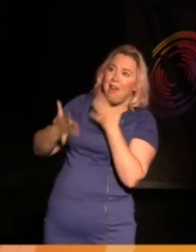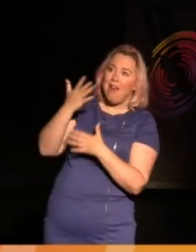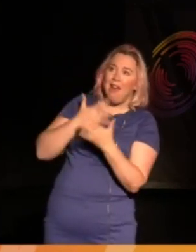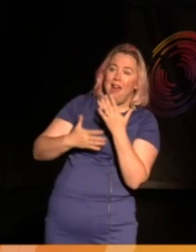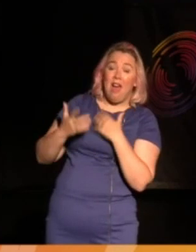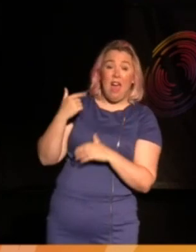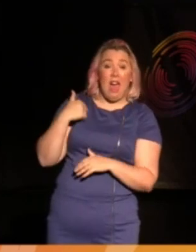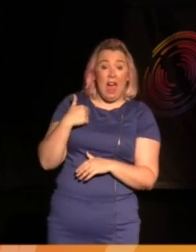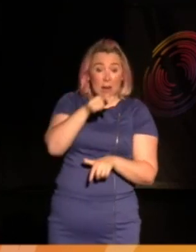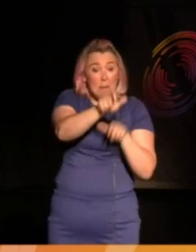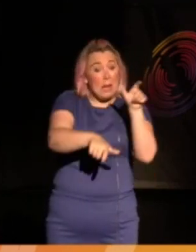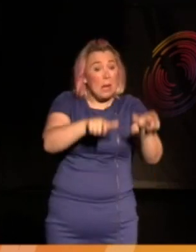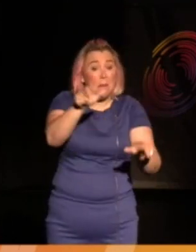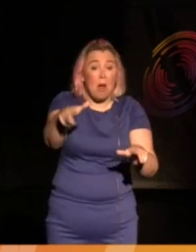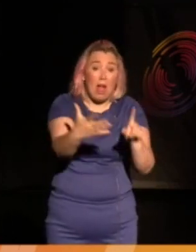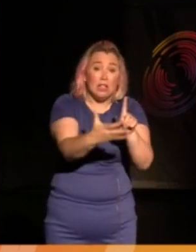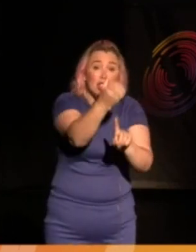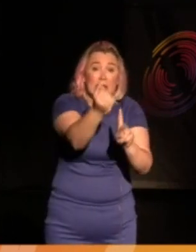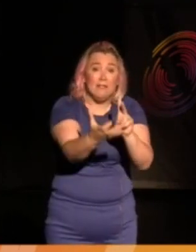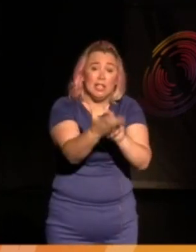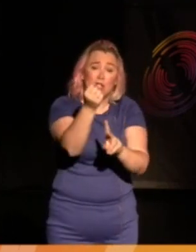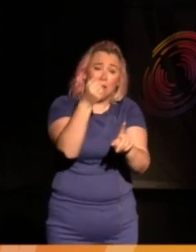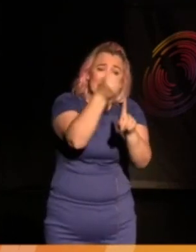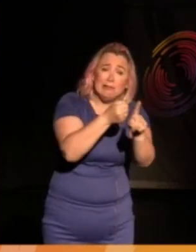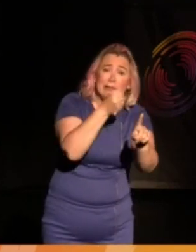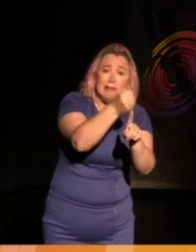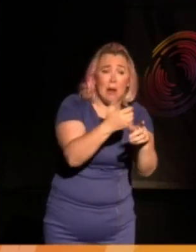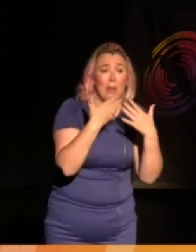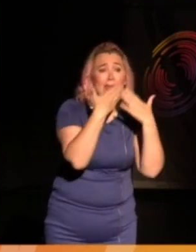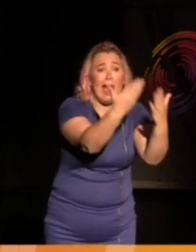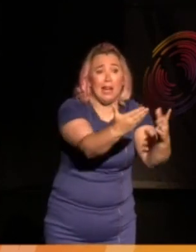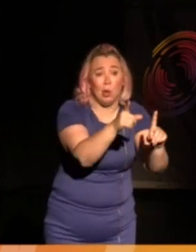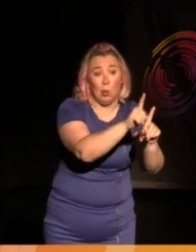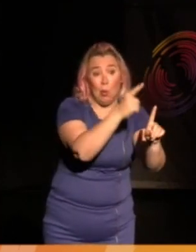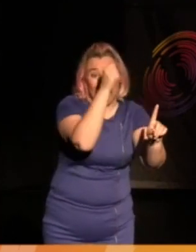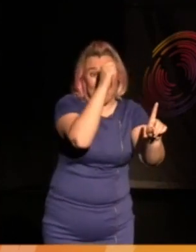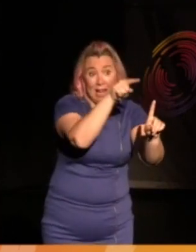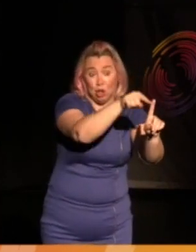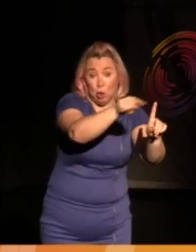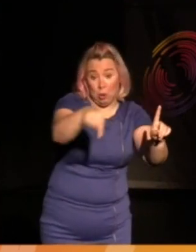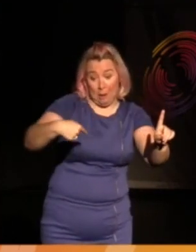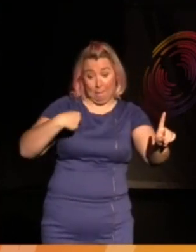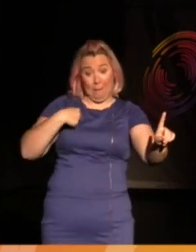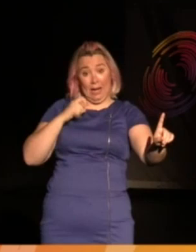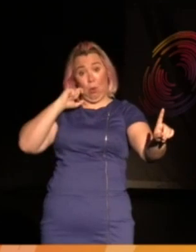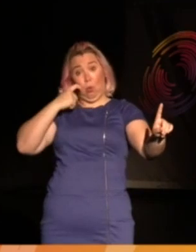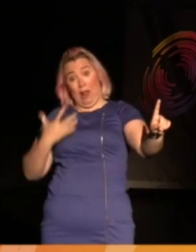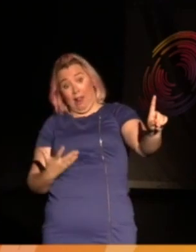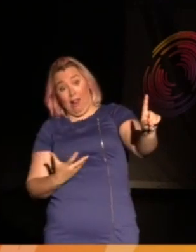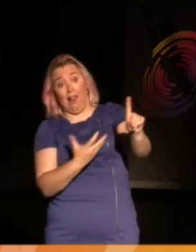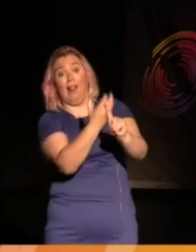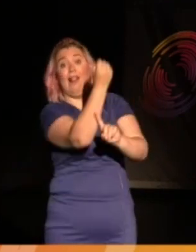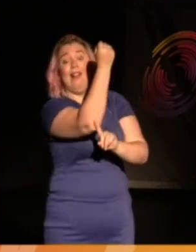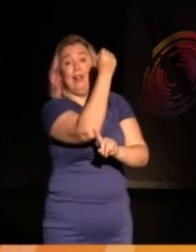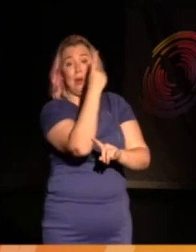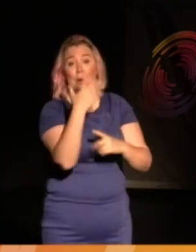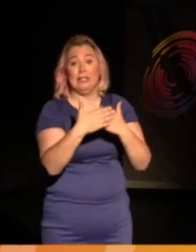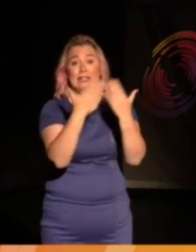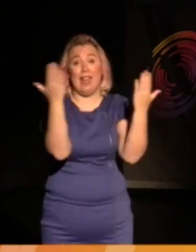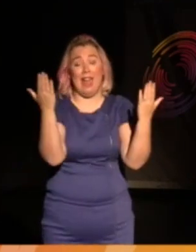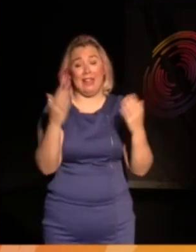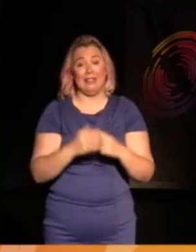who never knew me but imagined a world in which someone like me might be possible. Thank you.